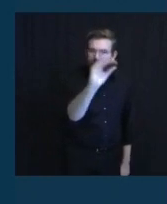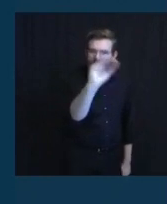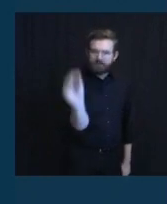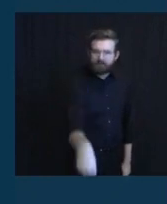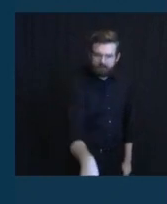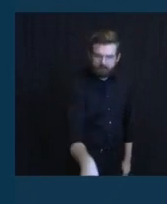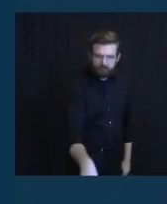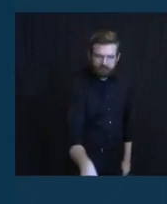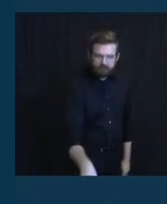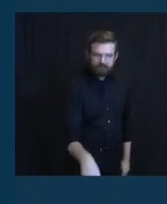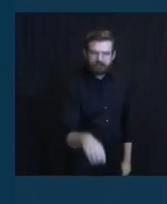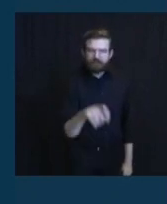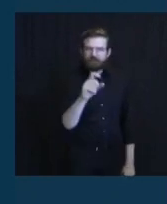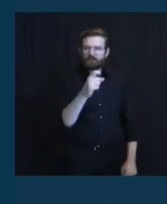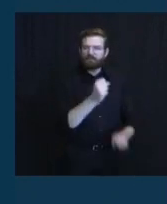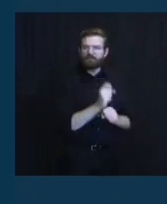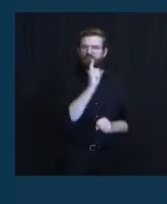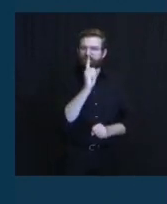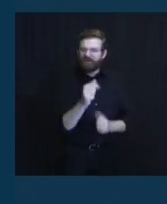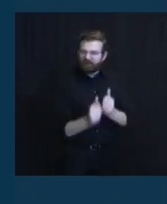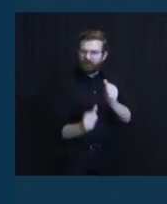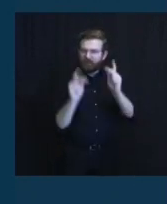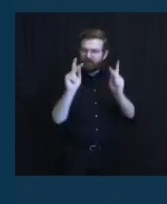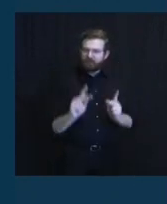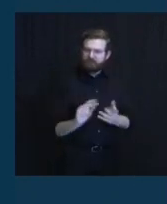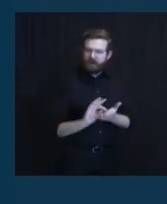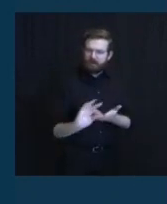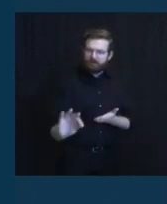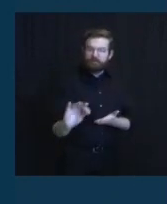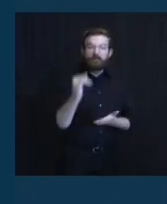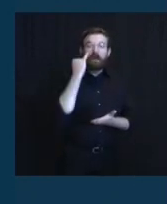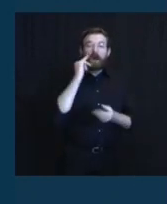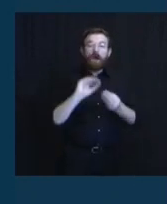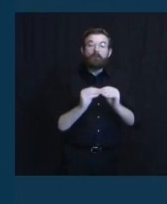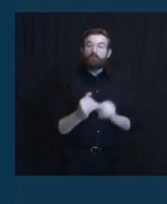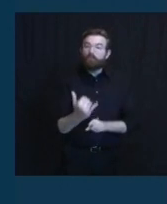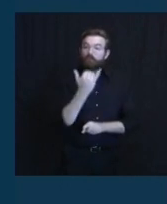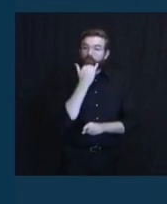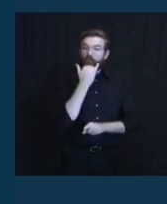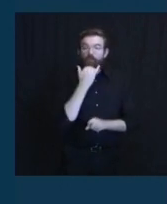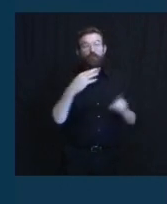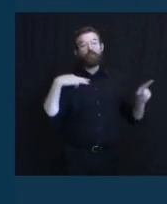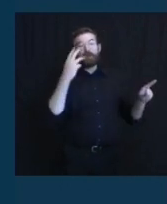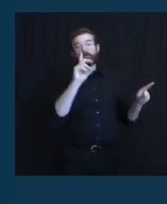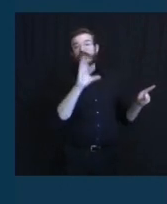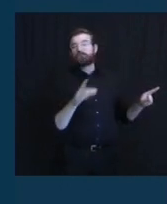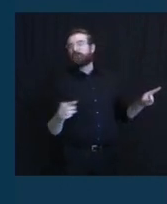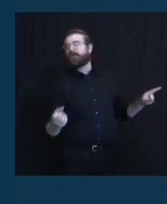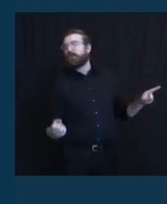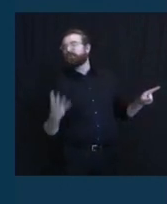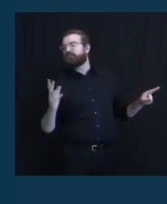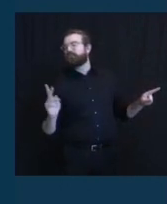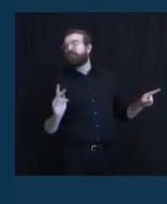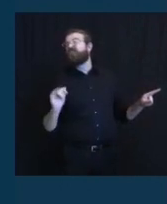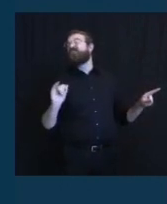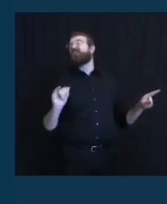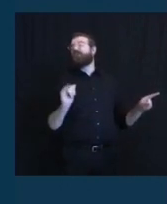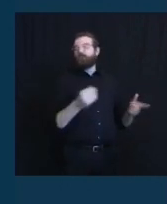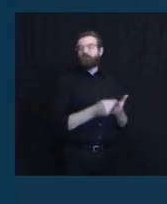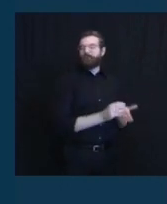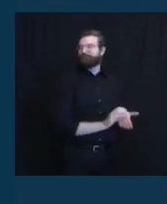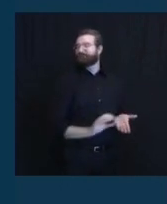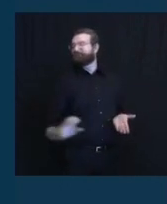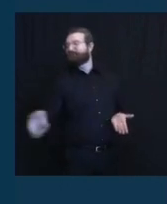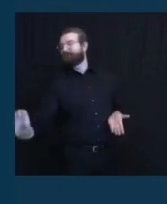nutrition programs, for transportation, for our healthcare networks, and for so many other areas which will be critical to